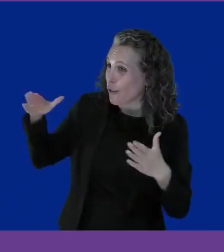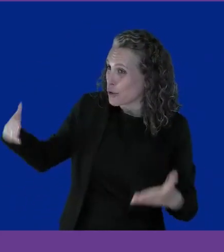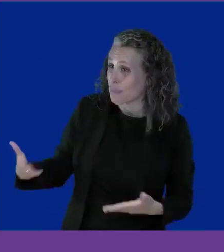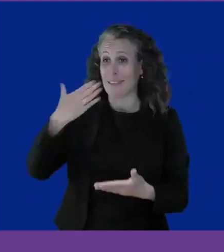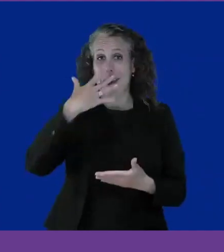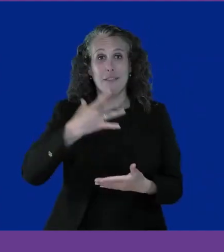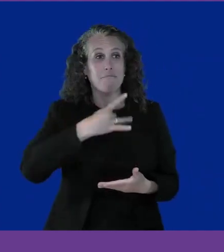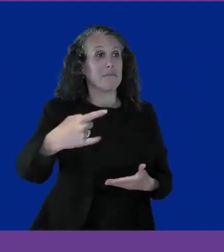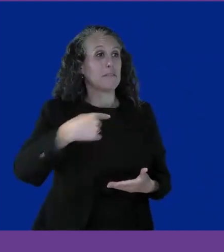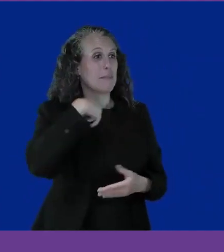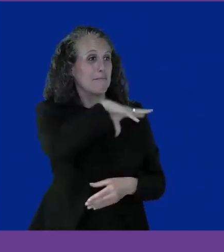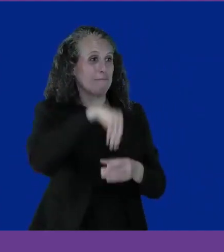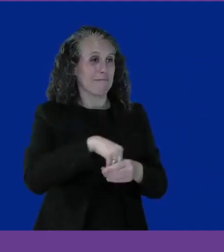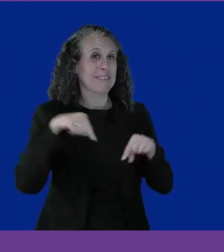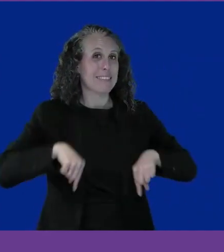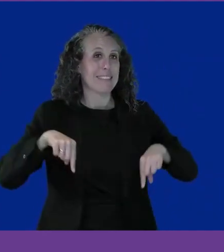being part of this event.